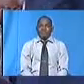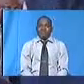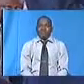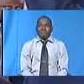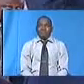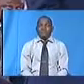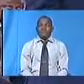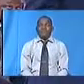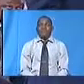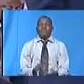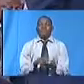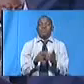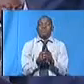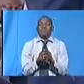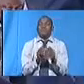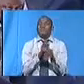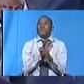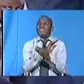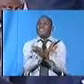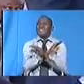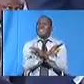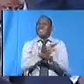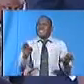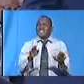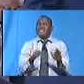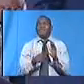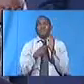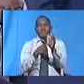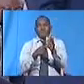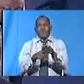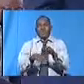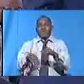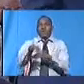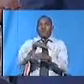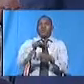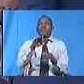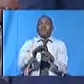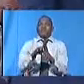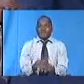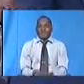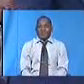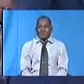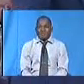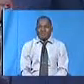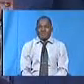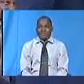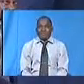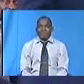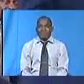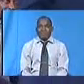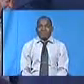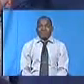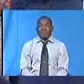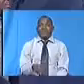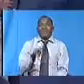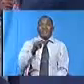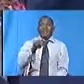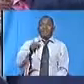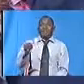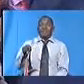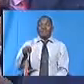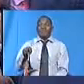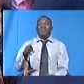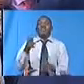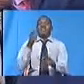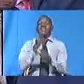and that there was no event that led to overvoting or all the other incidents. They were asking your lordships to just